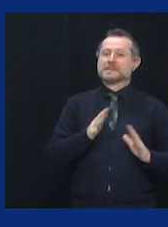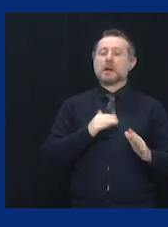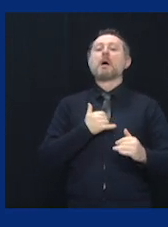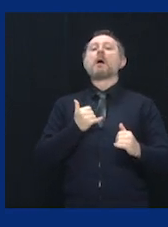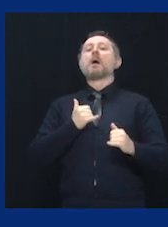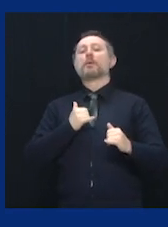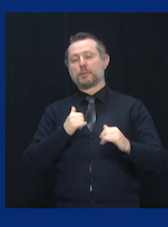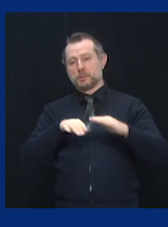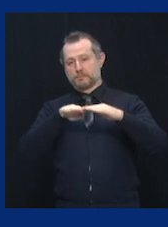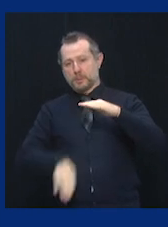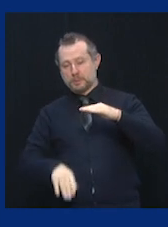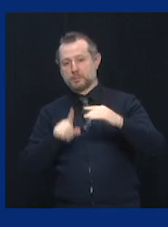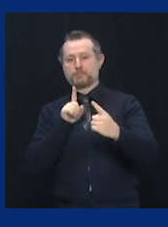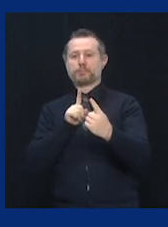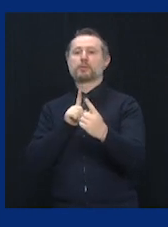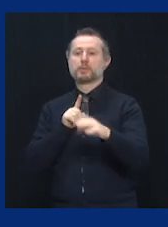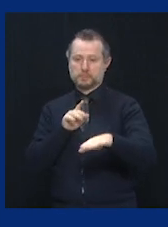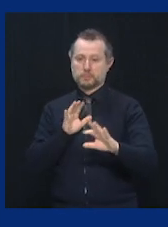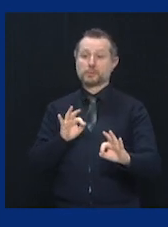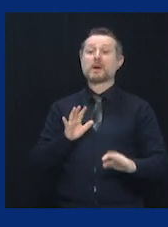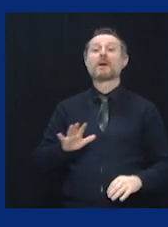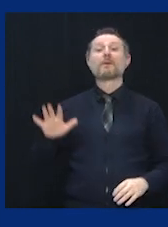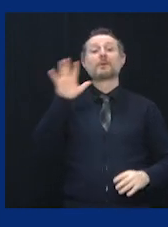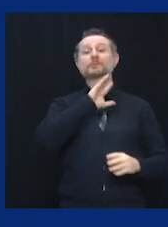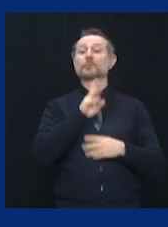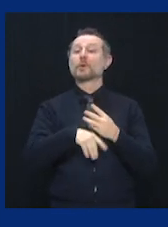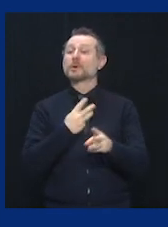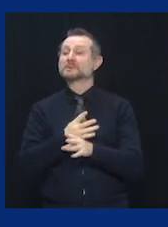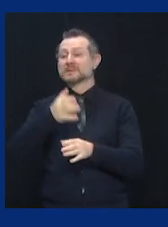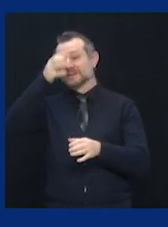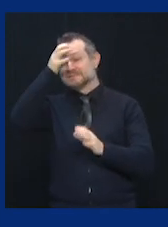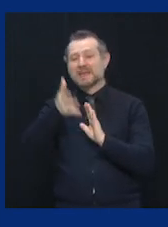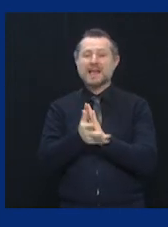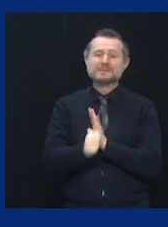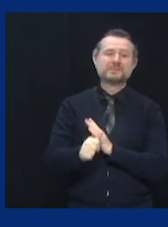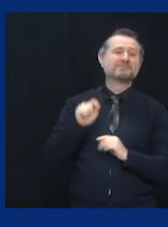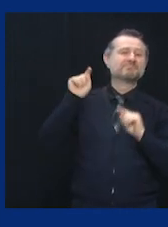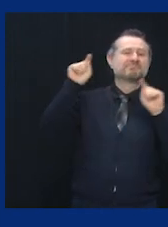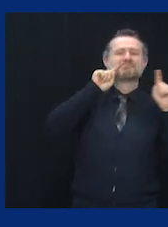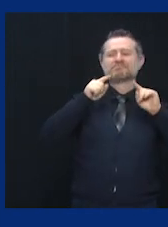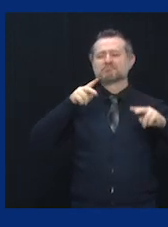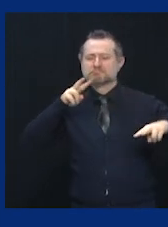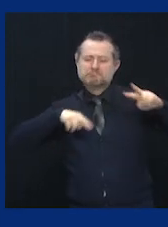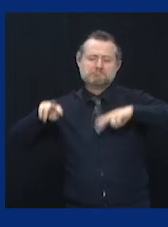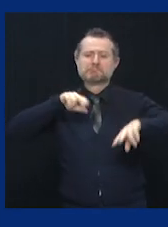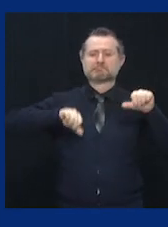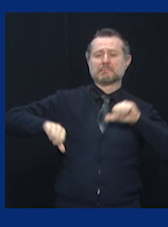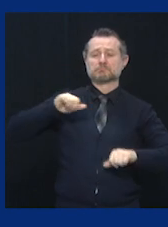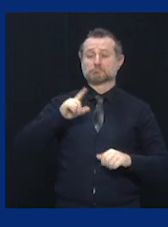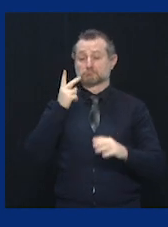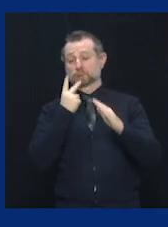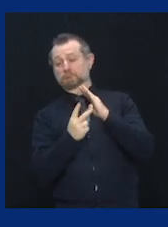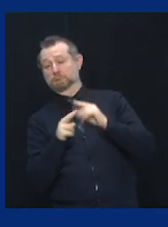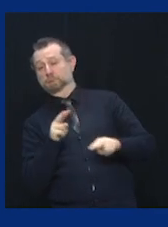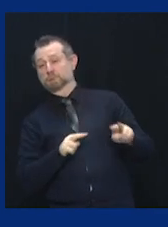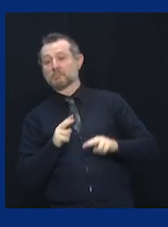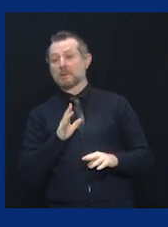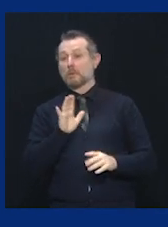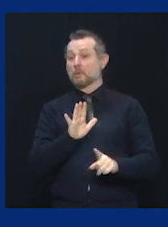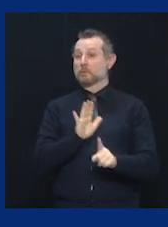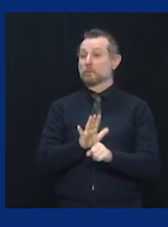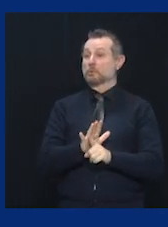done by the quote-unquote experts in the field show New York's positivity